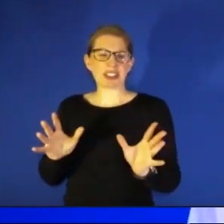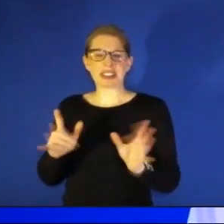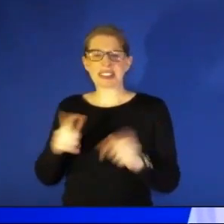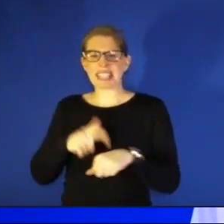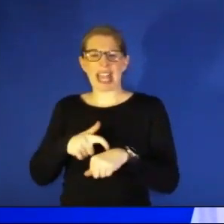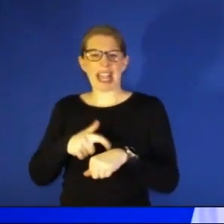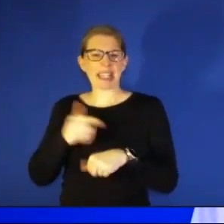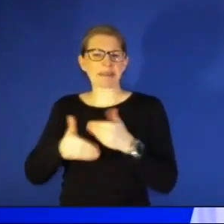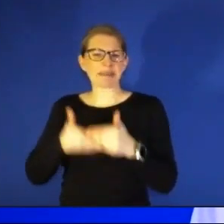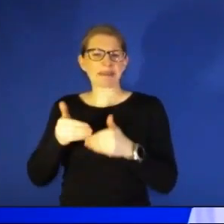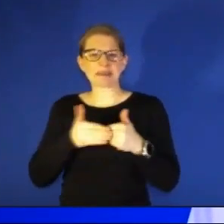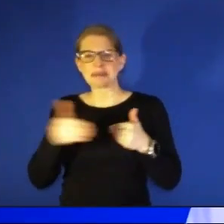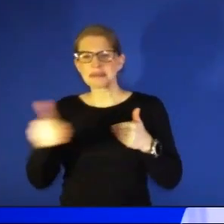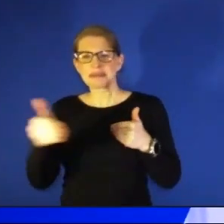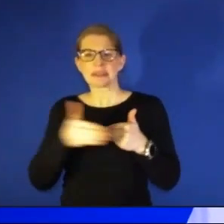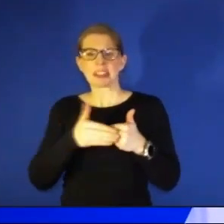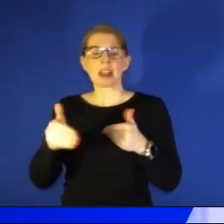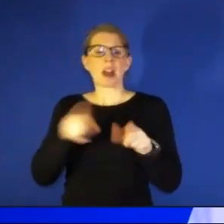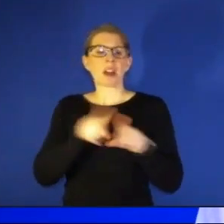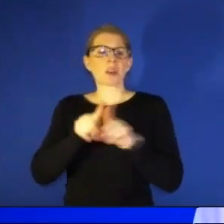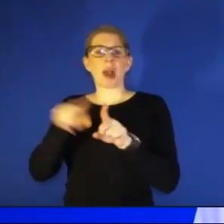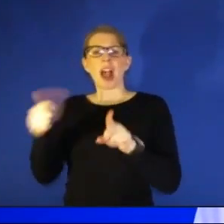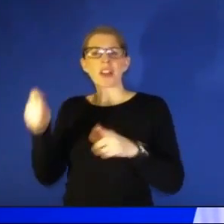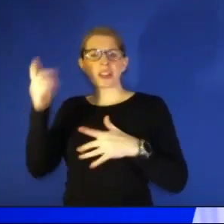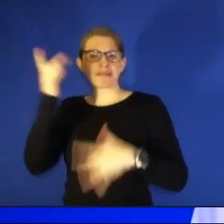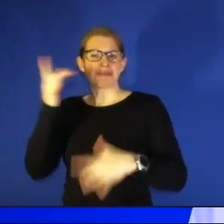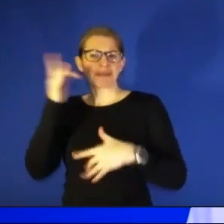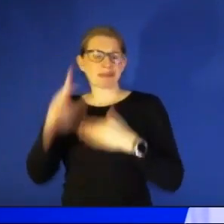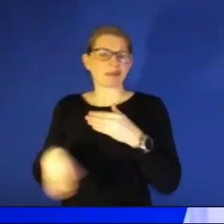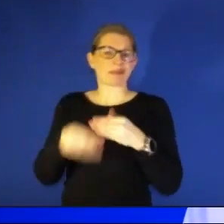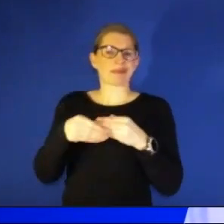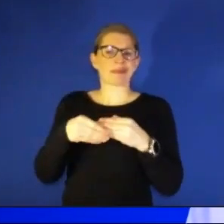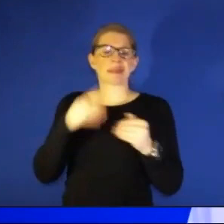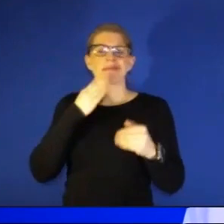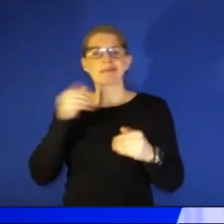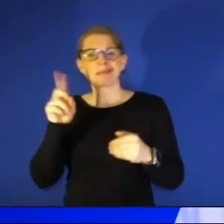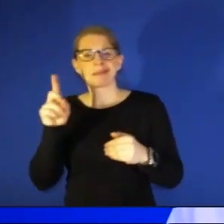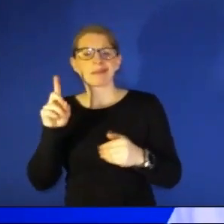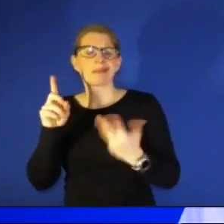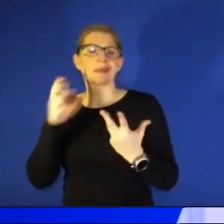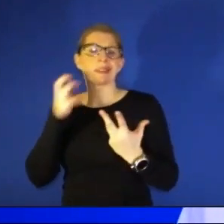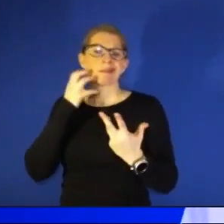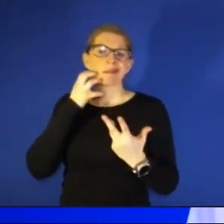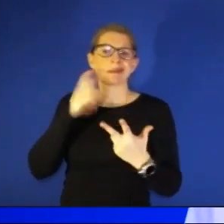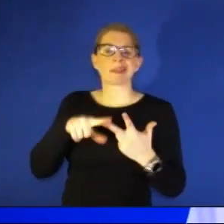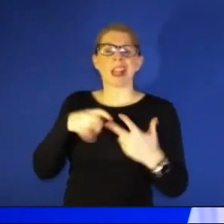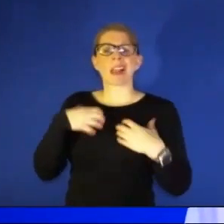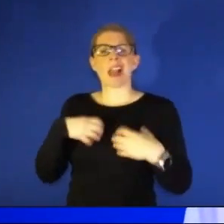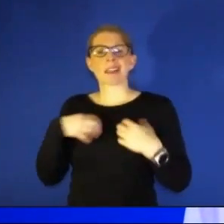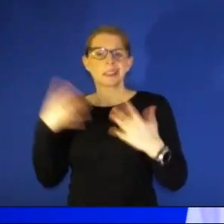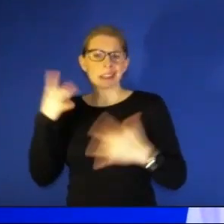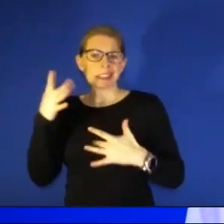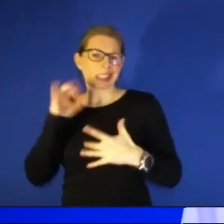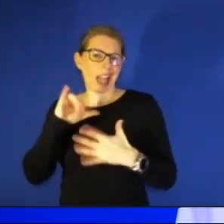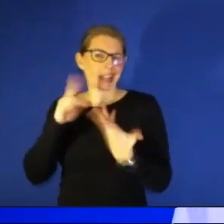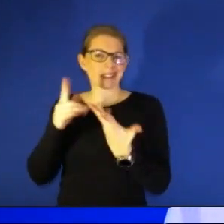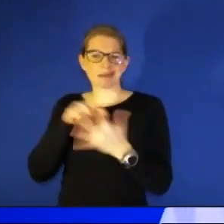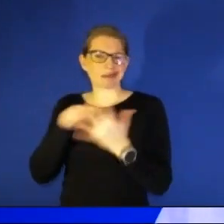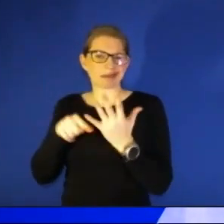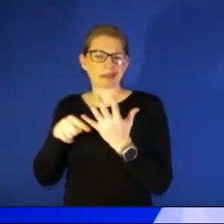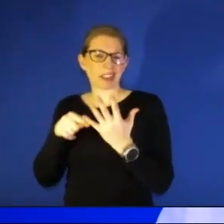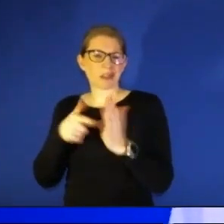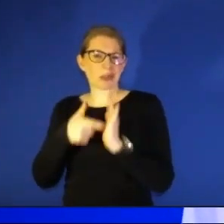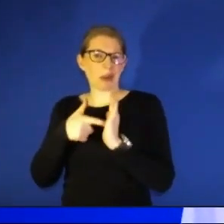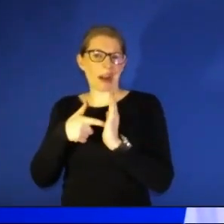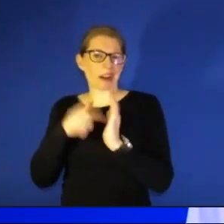what other comorbidities such as obesity and diabetes, lung disease, things of that nature. So we will be keeping up to date. We know that